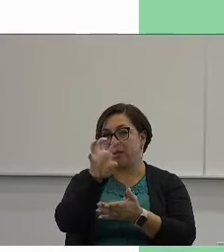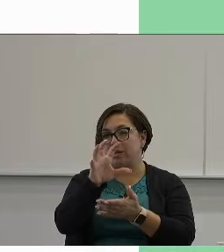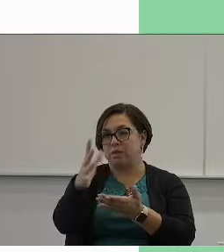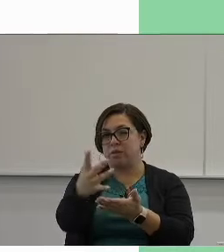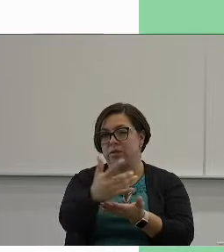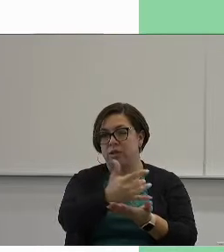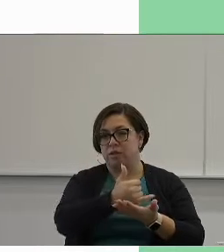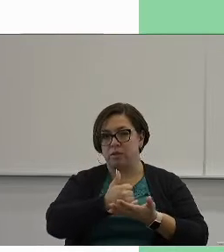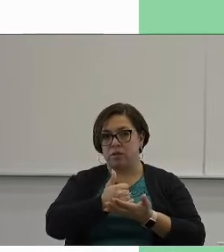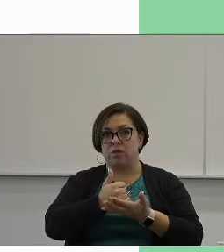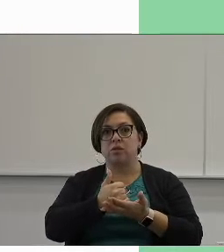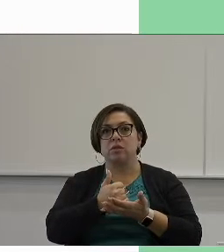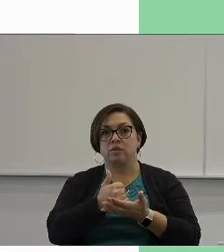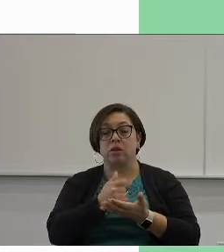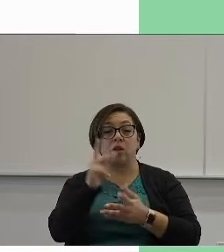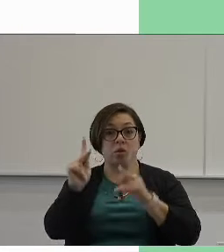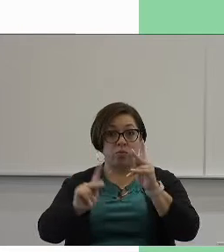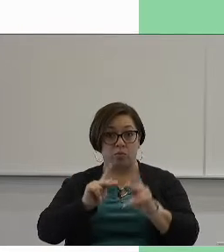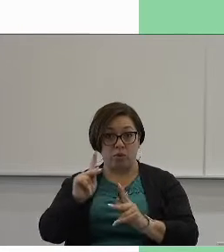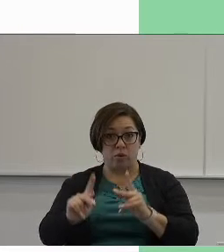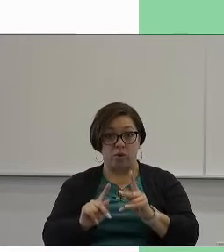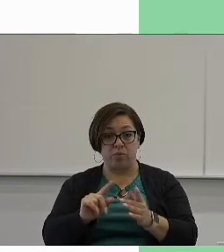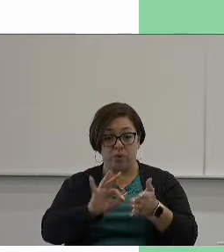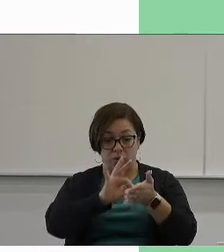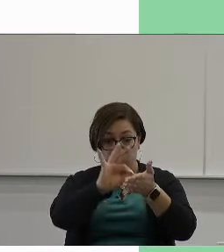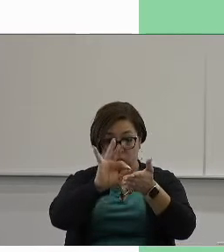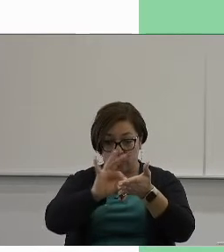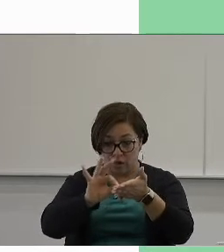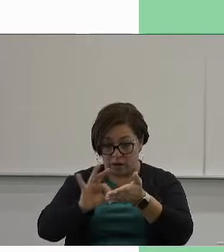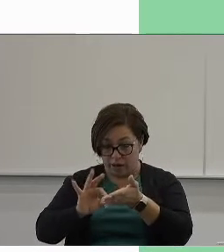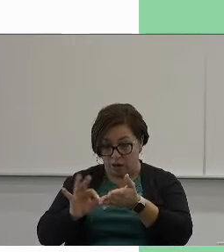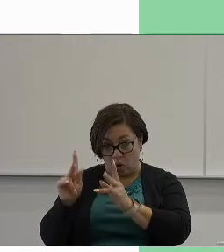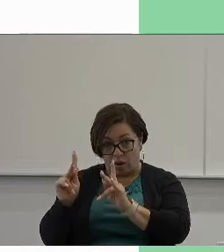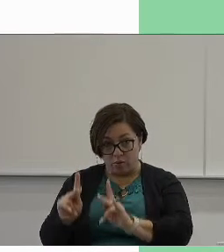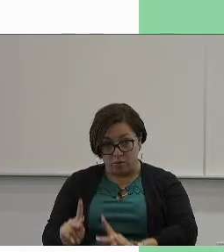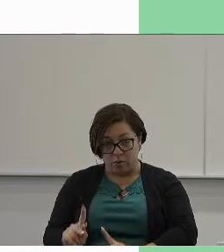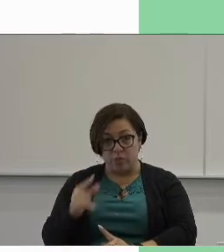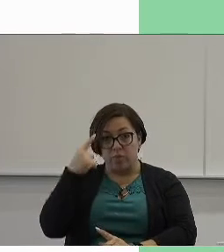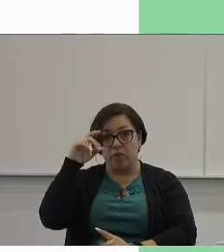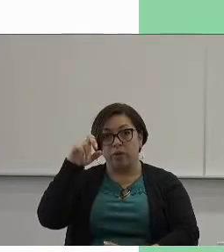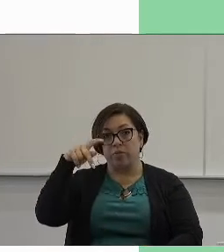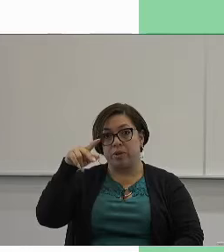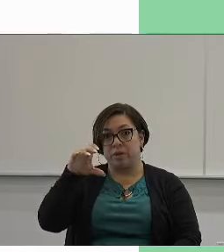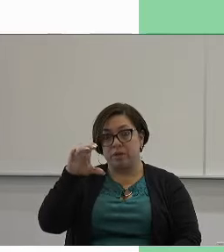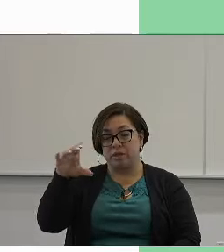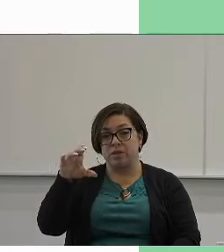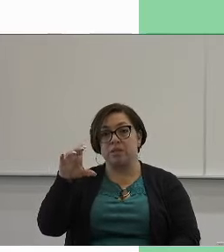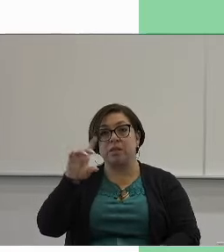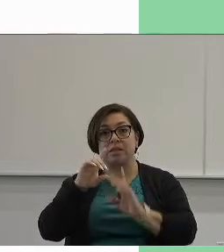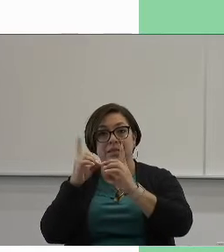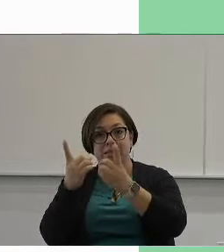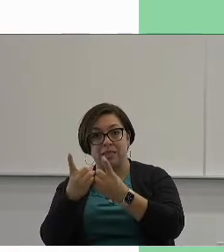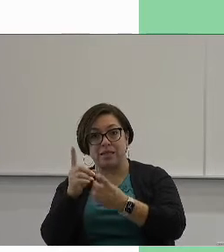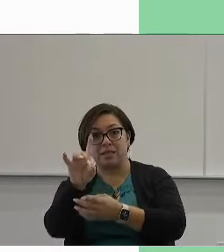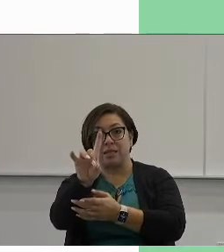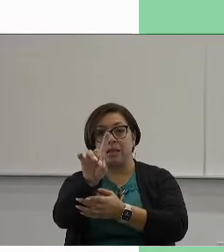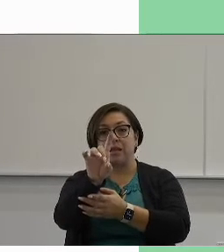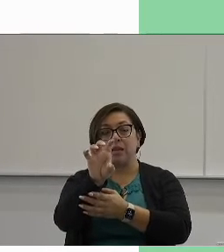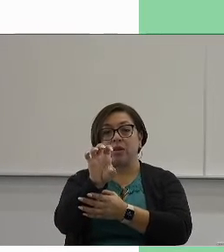total population, at least as counted by the census in 2020, of the community college district is